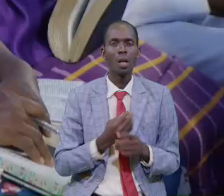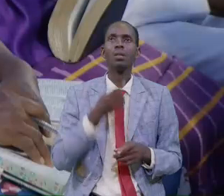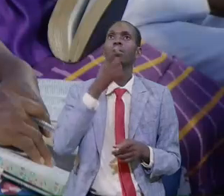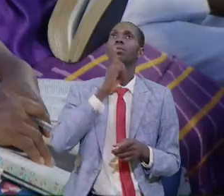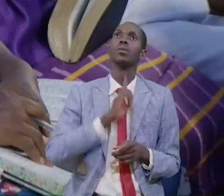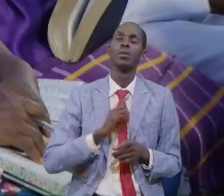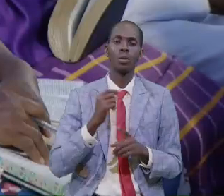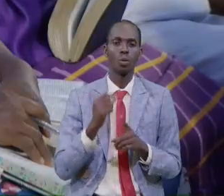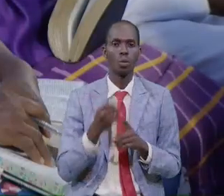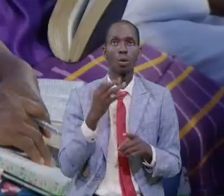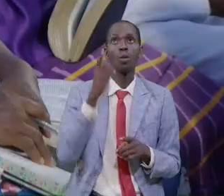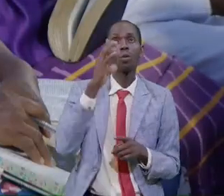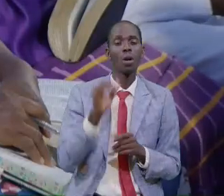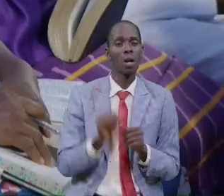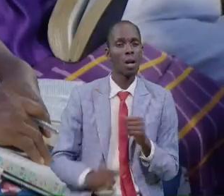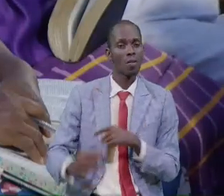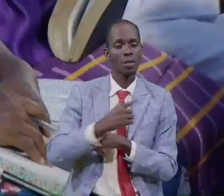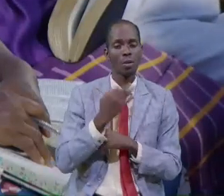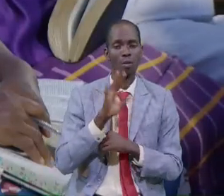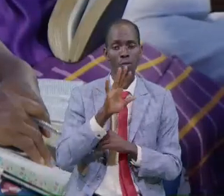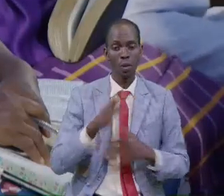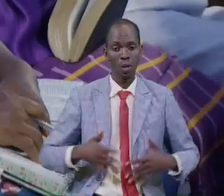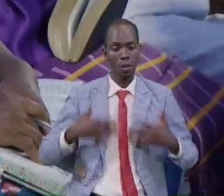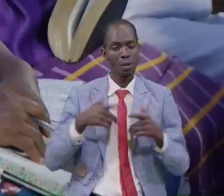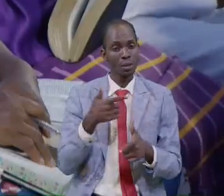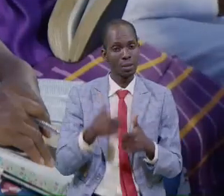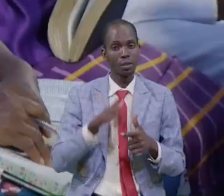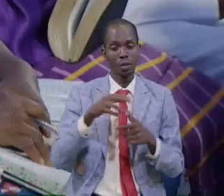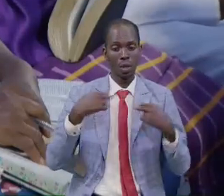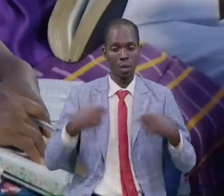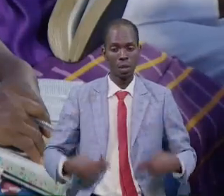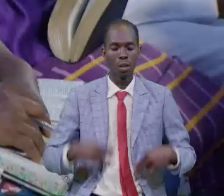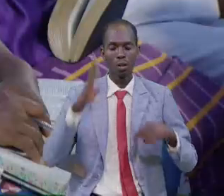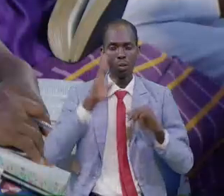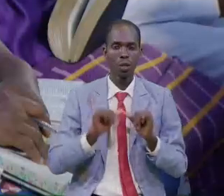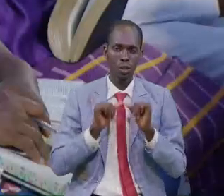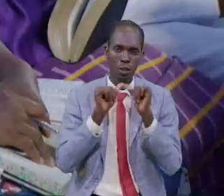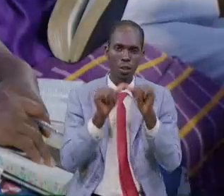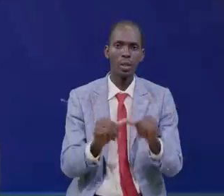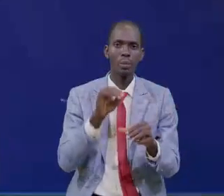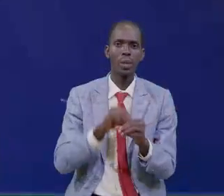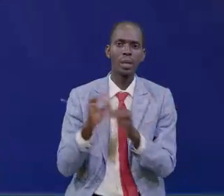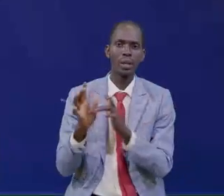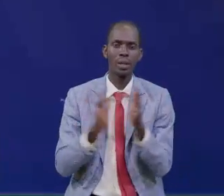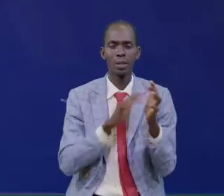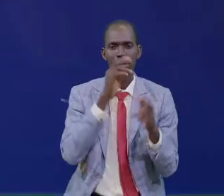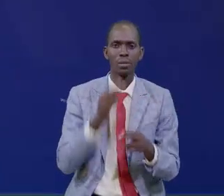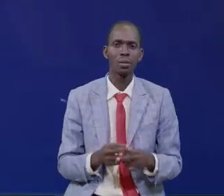life. Your health will continue in Jesus' name.